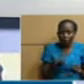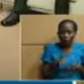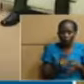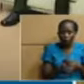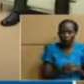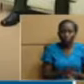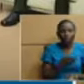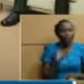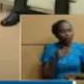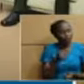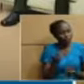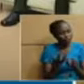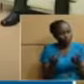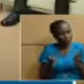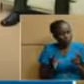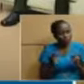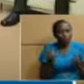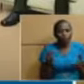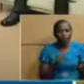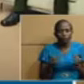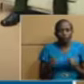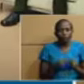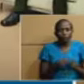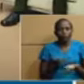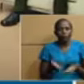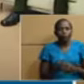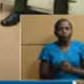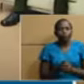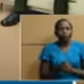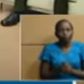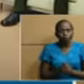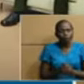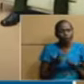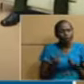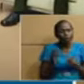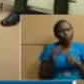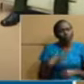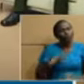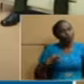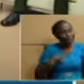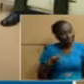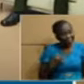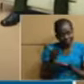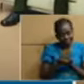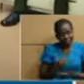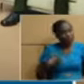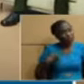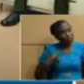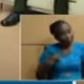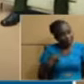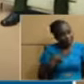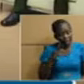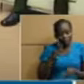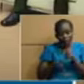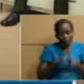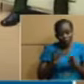want the other panelists and Fred to come in here. Is it voluntary that people are unable